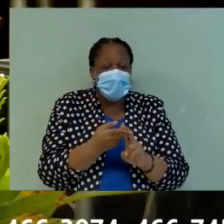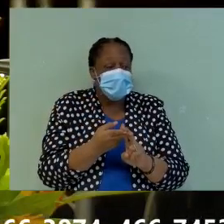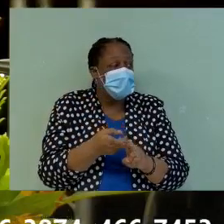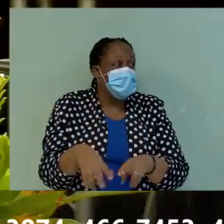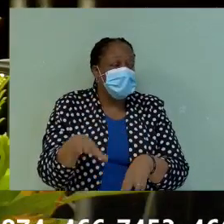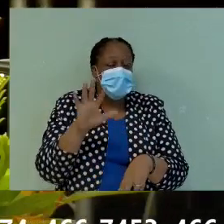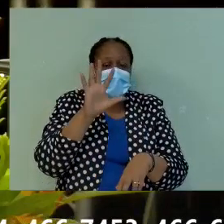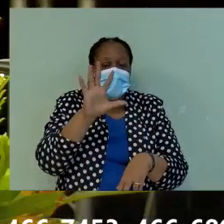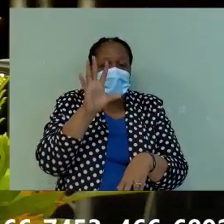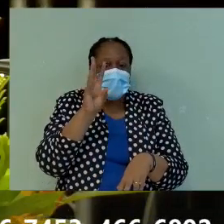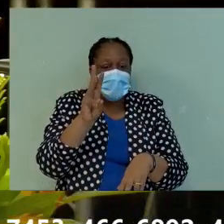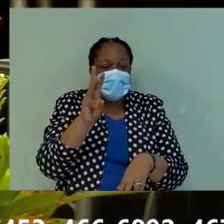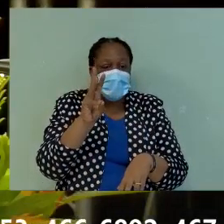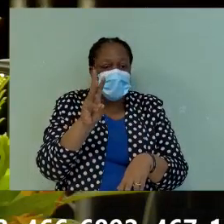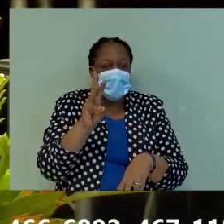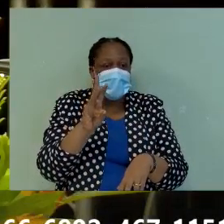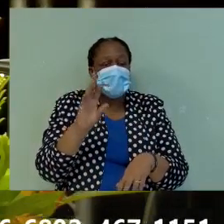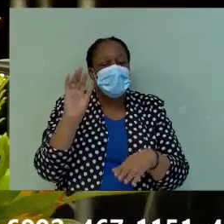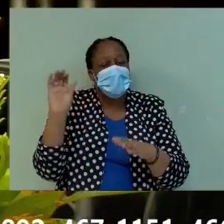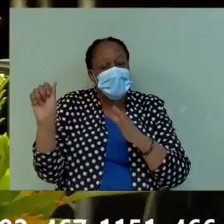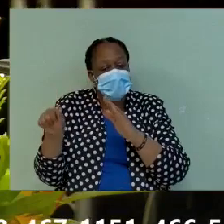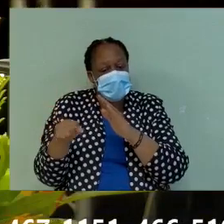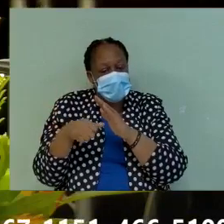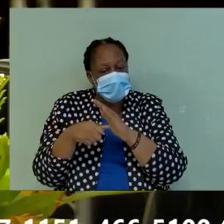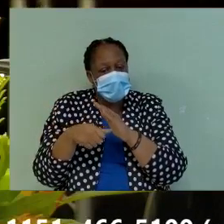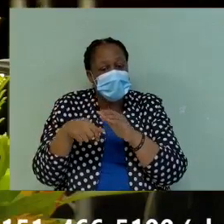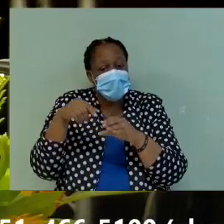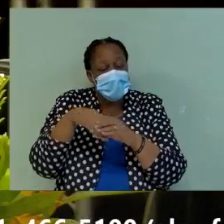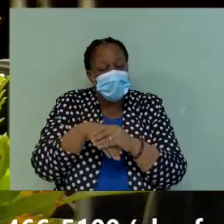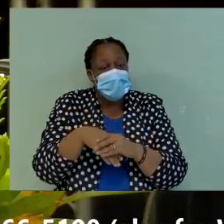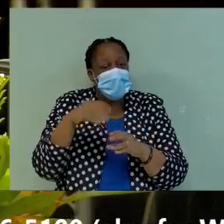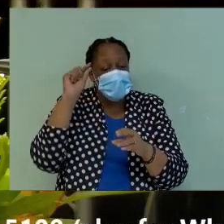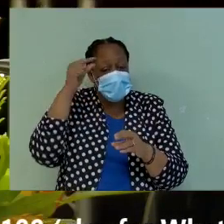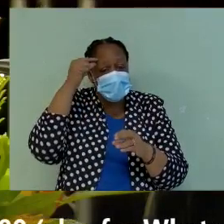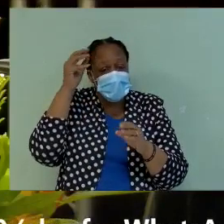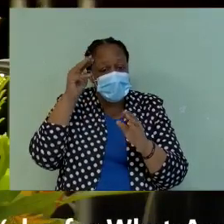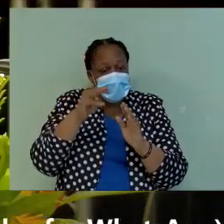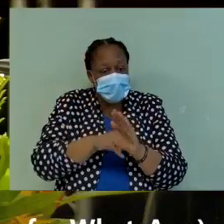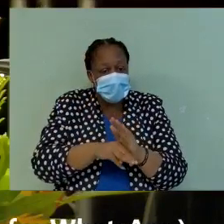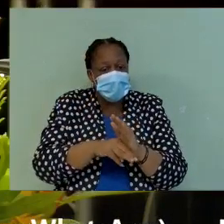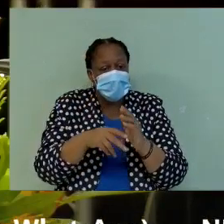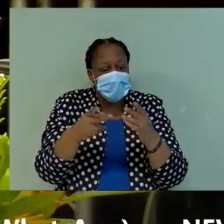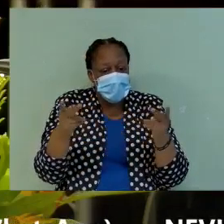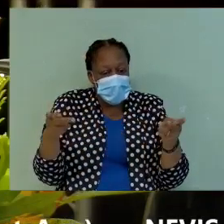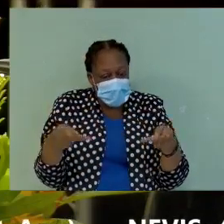56 persons are presently quarantined in a government facility.